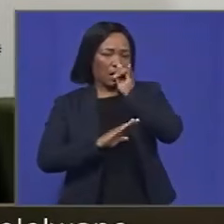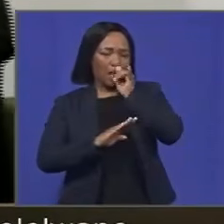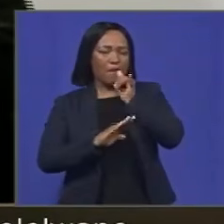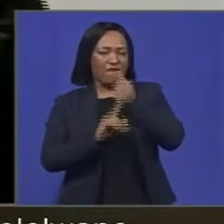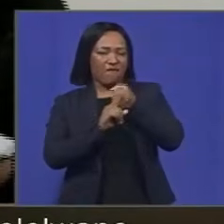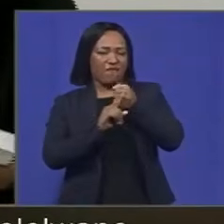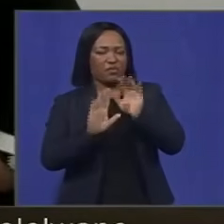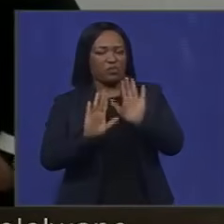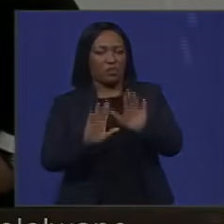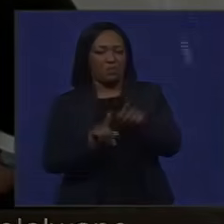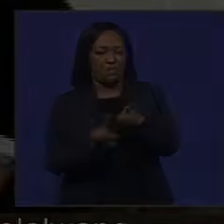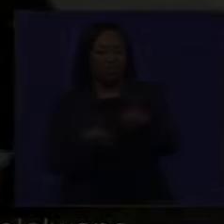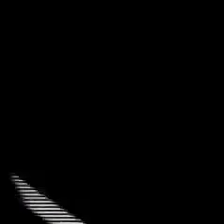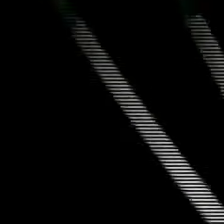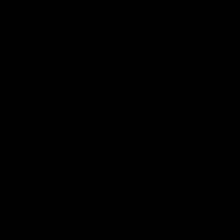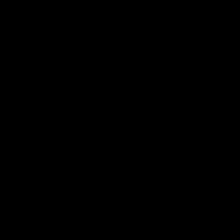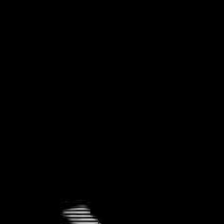kgabaganyang melelwane.